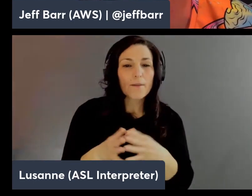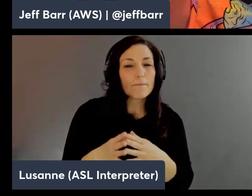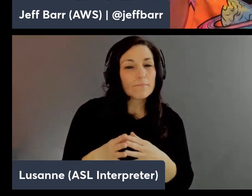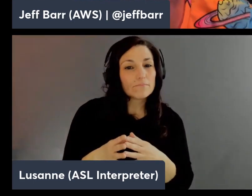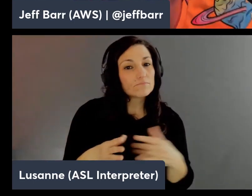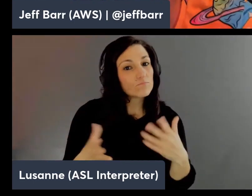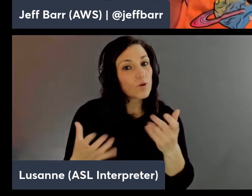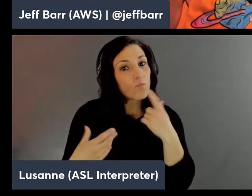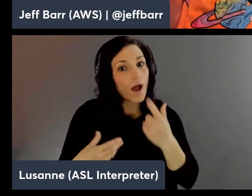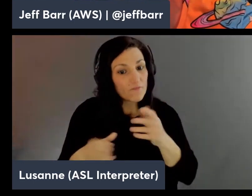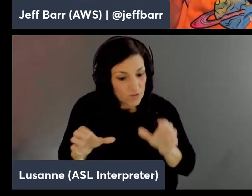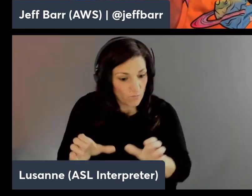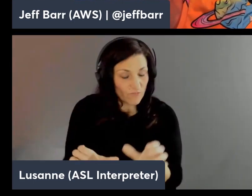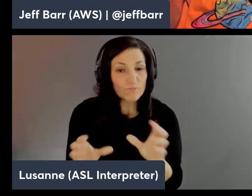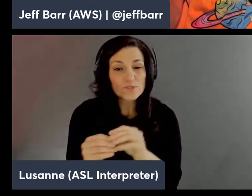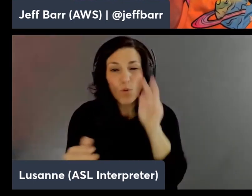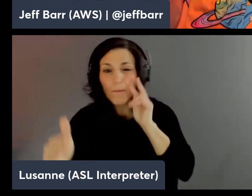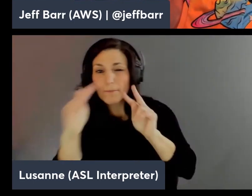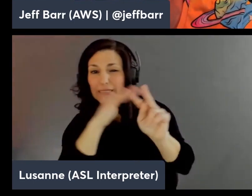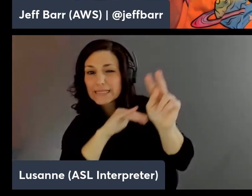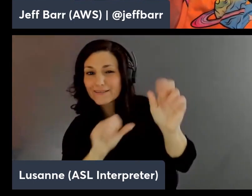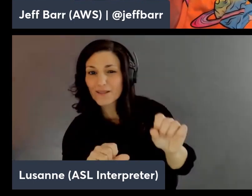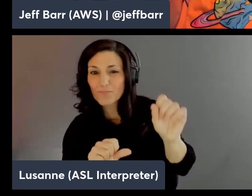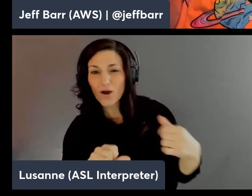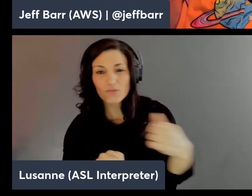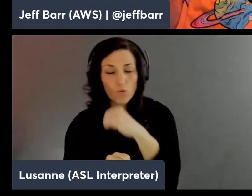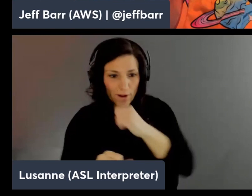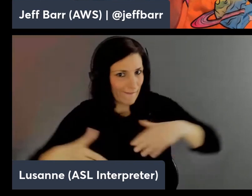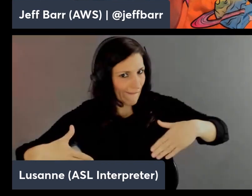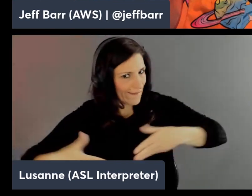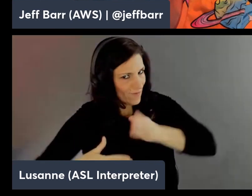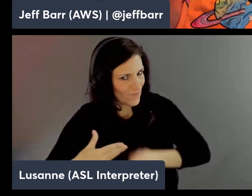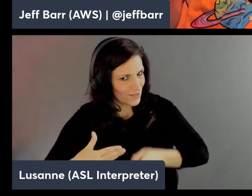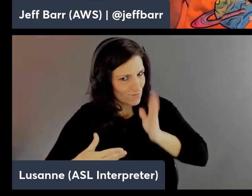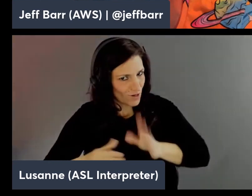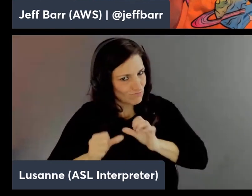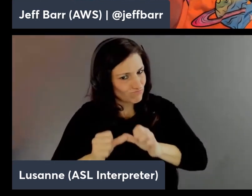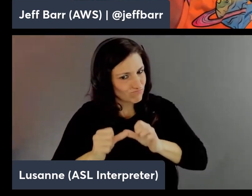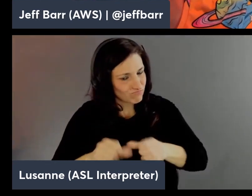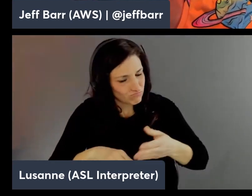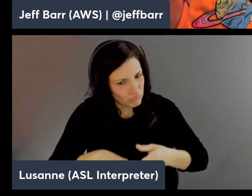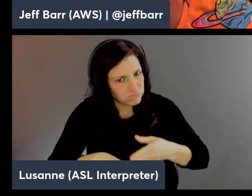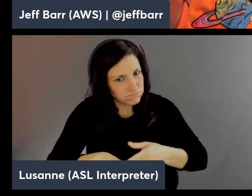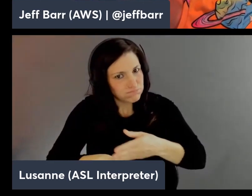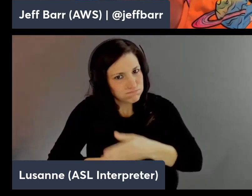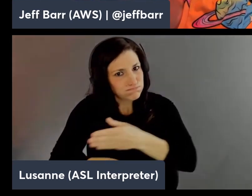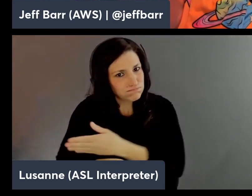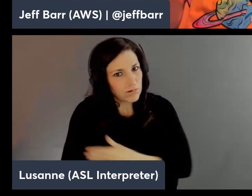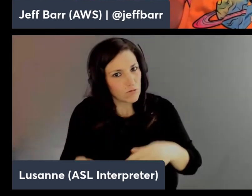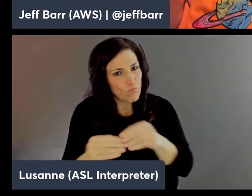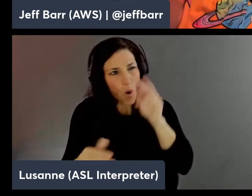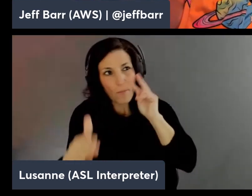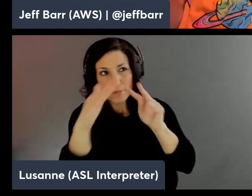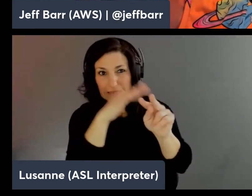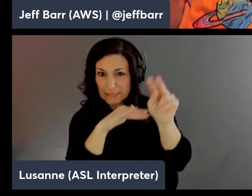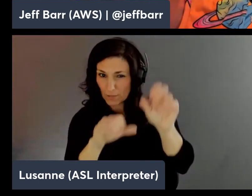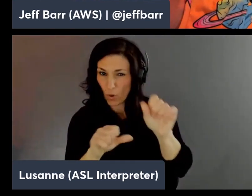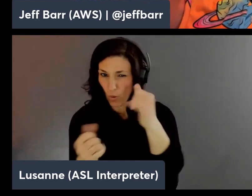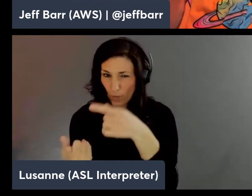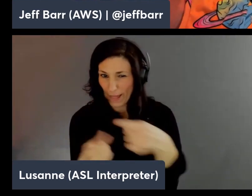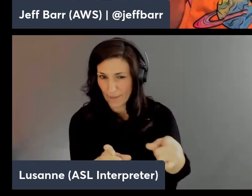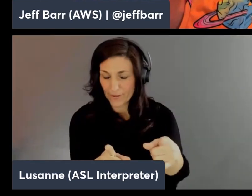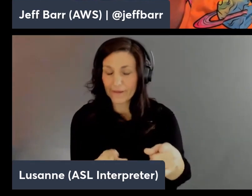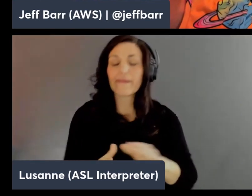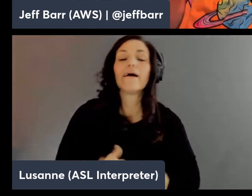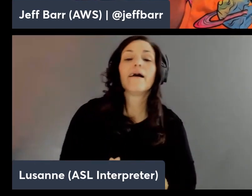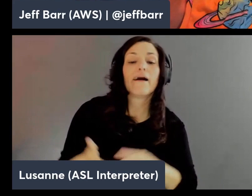Make the performance more predictable. So we are not done yet. We'll continue to improve and make the performance more and more predictable. And then what we are